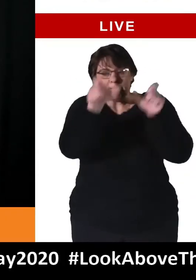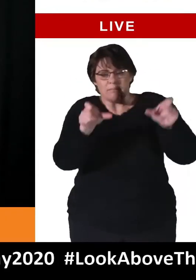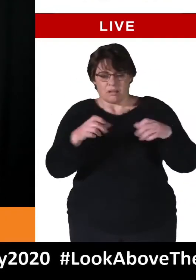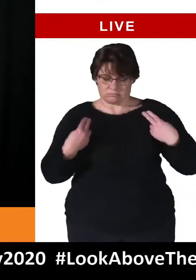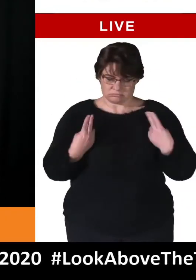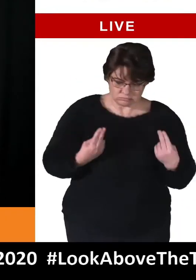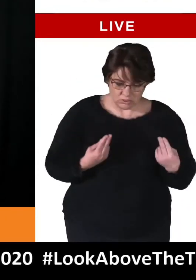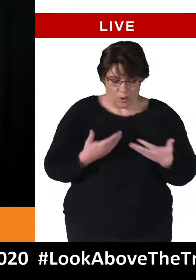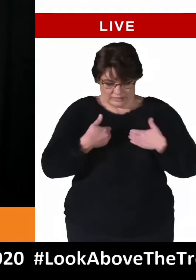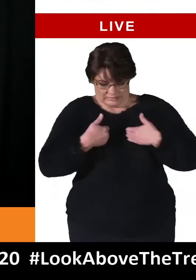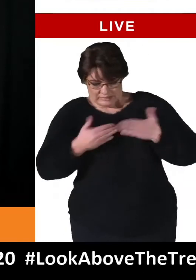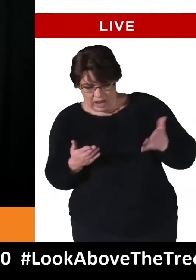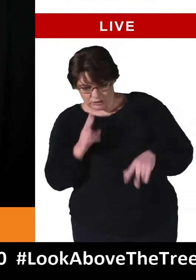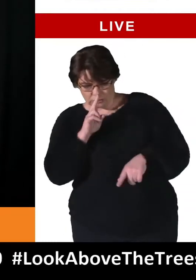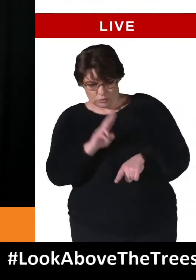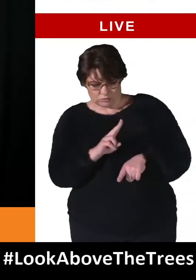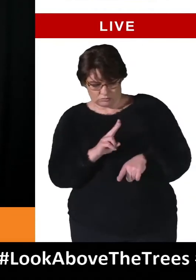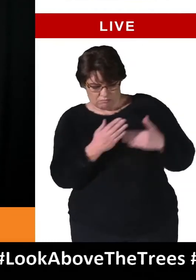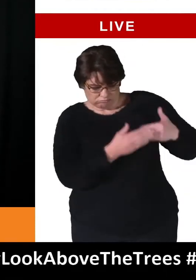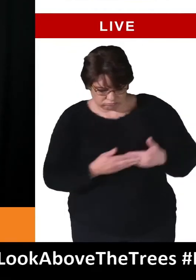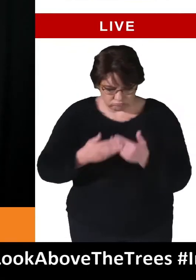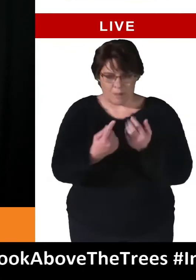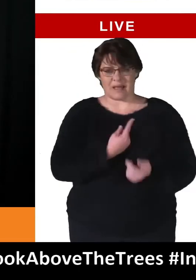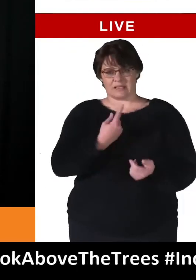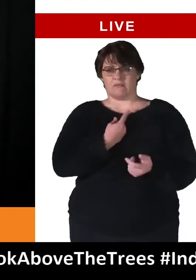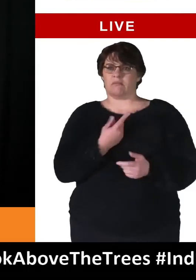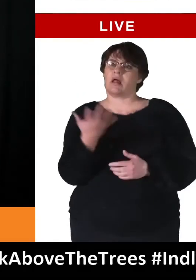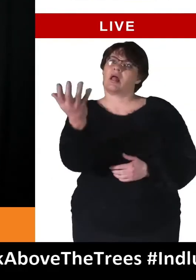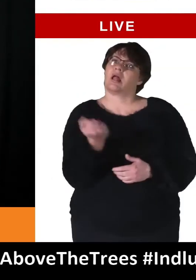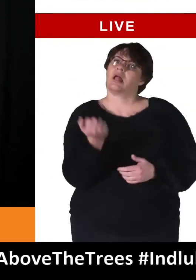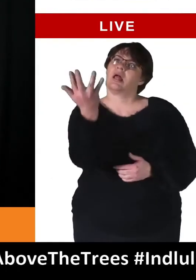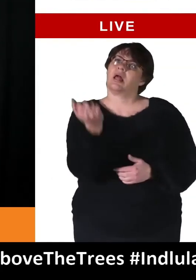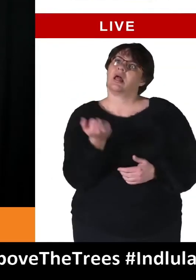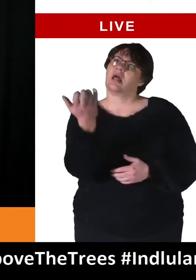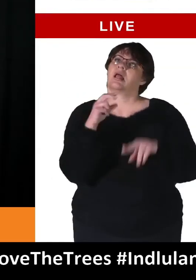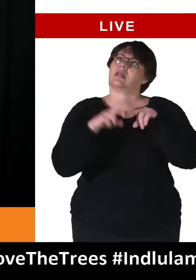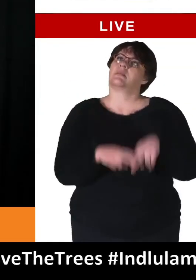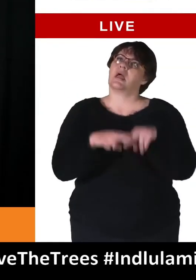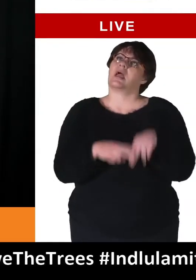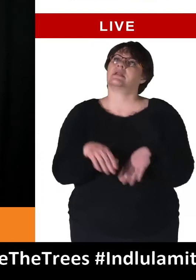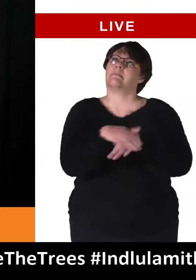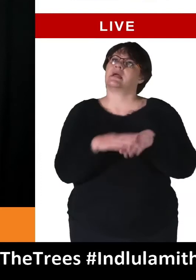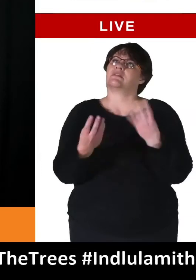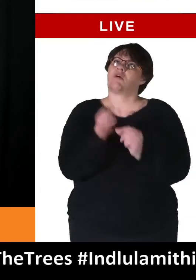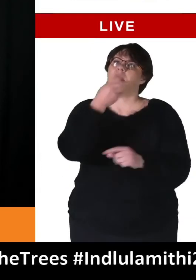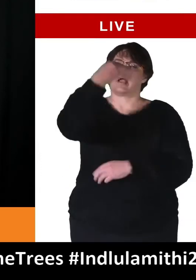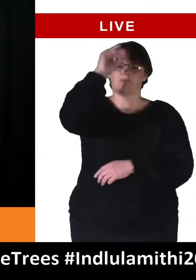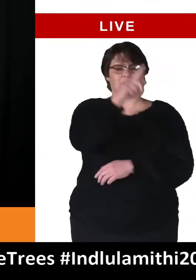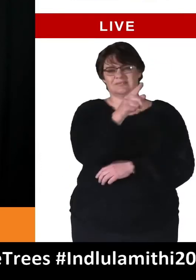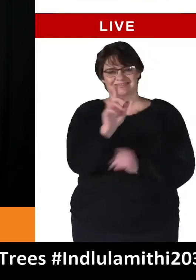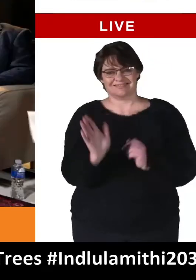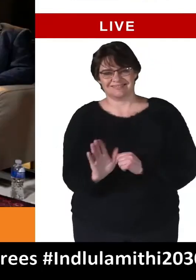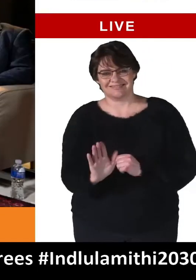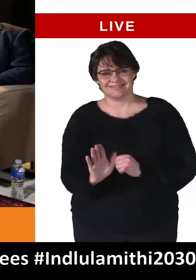Africans to begin to look after themselves rather than to continue to depend on these basics that the government